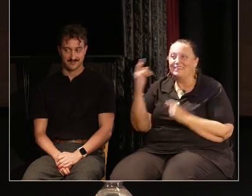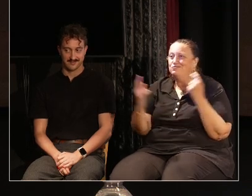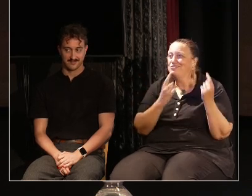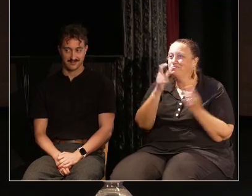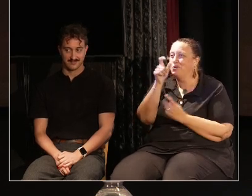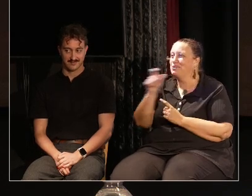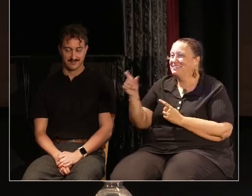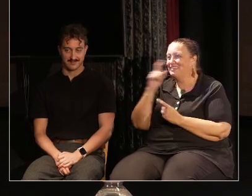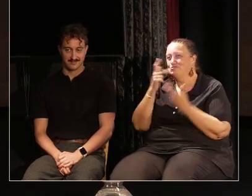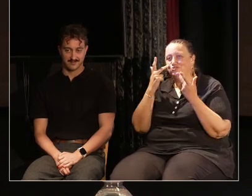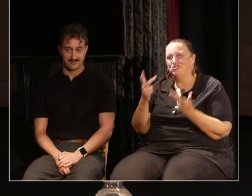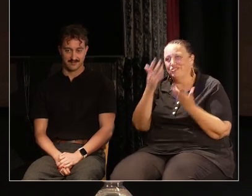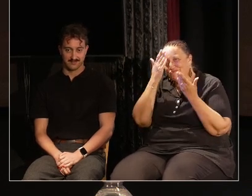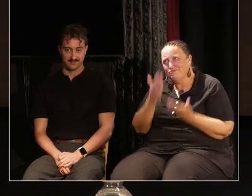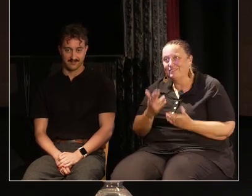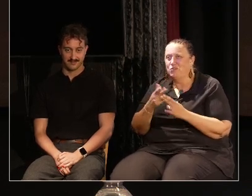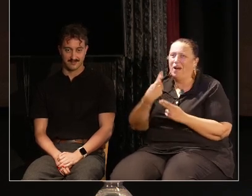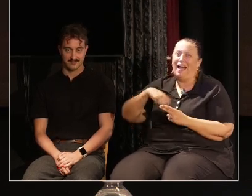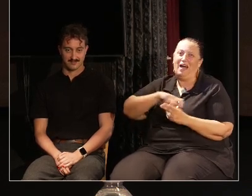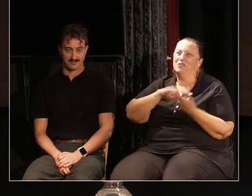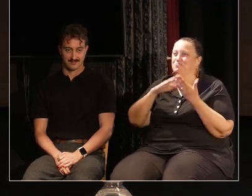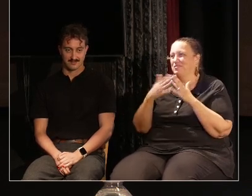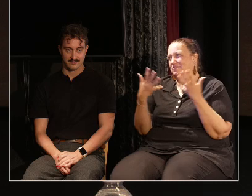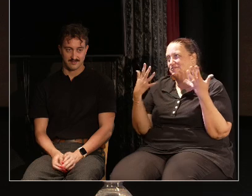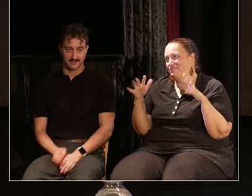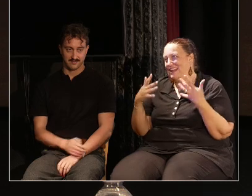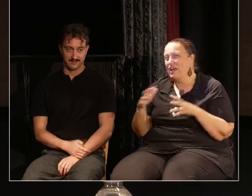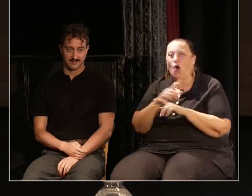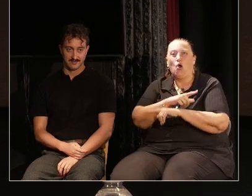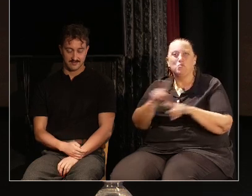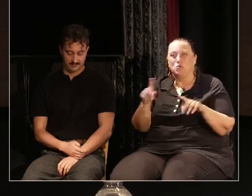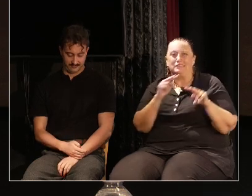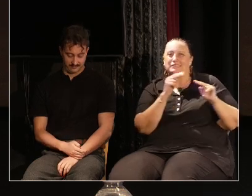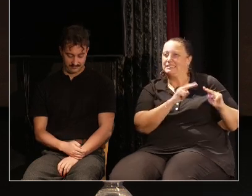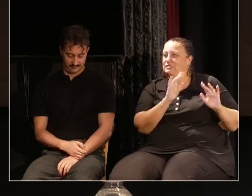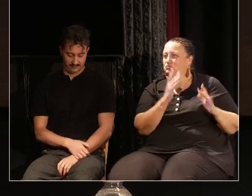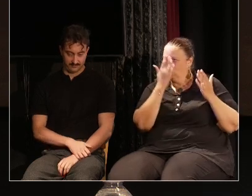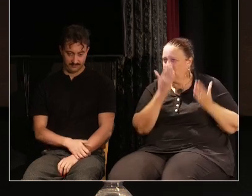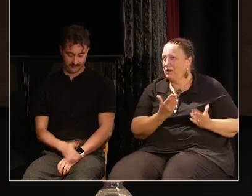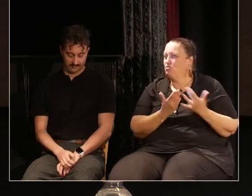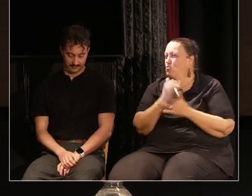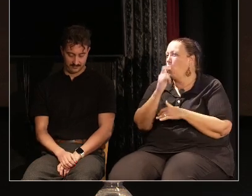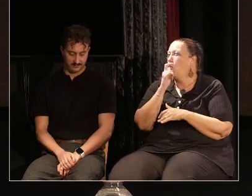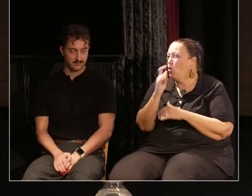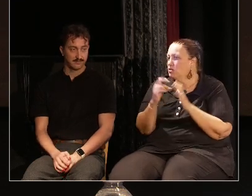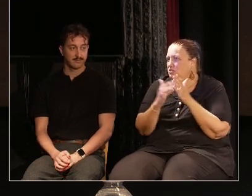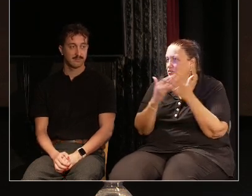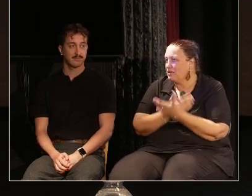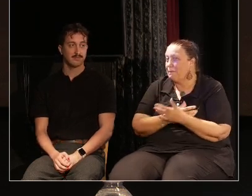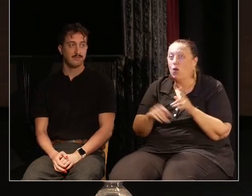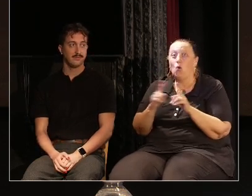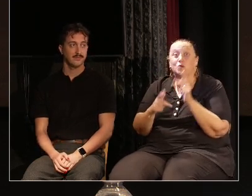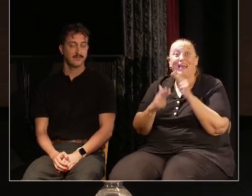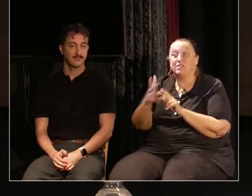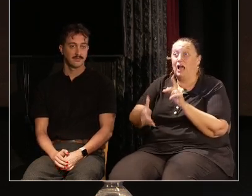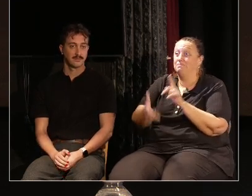of respect for our community already, and we hope that respect shines through in your words tonight, but also if you are elected over